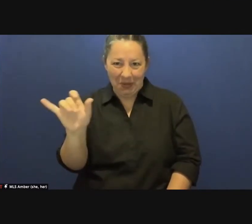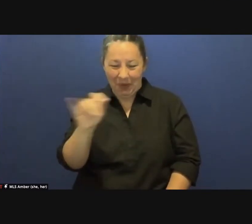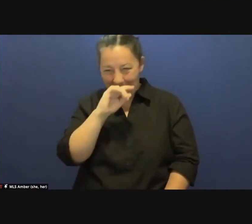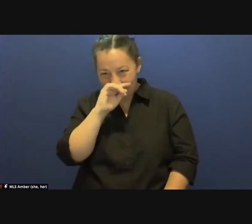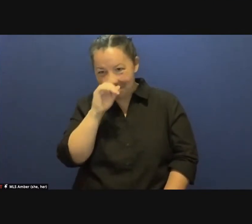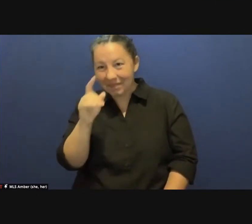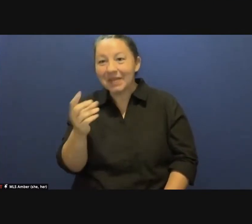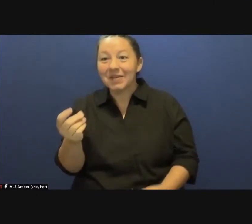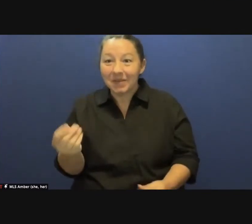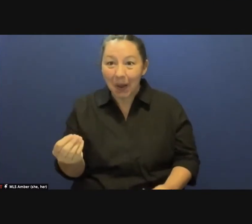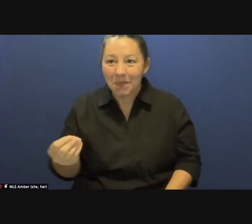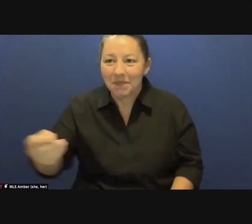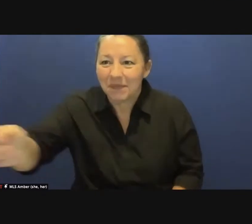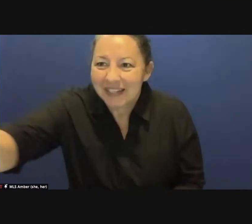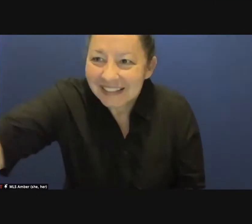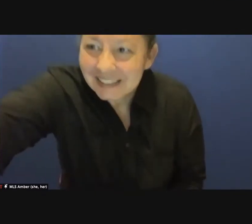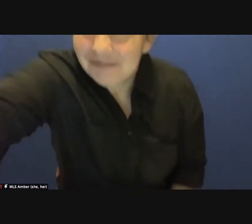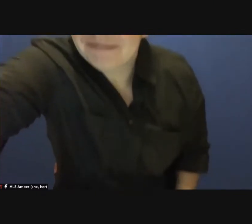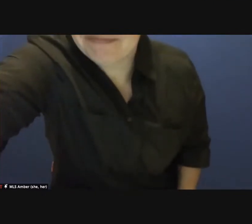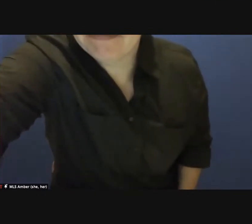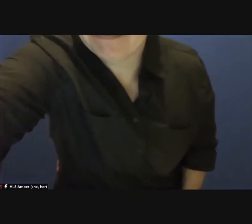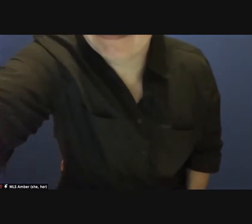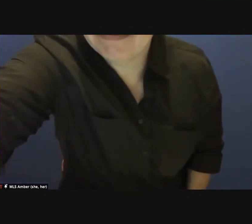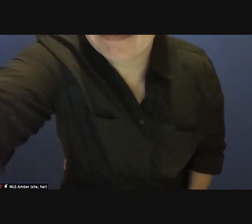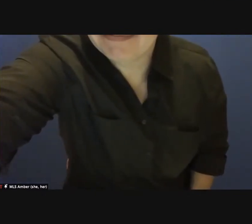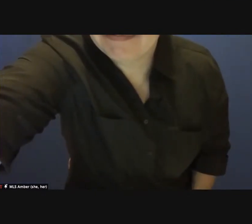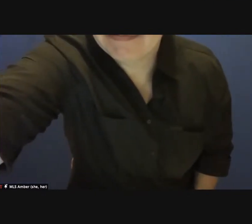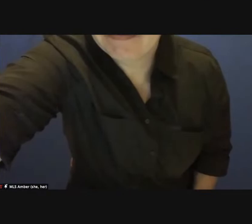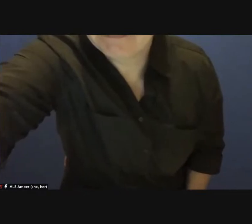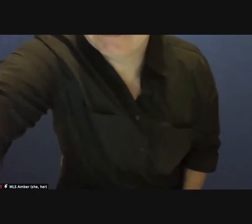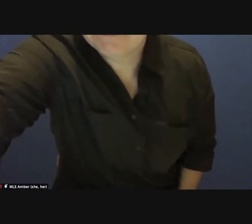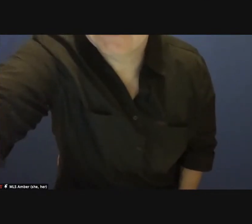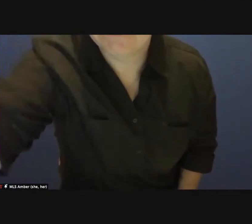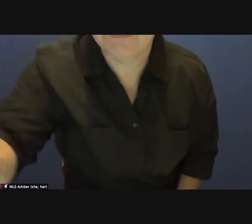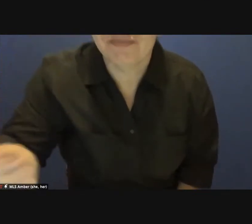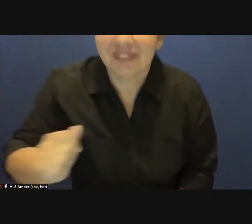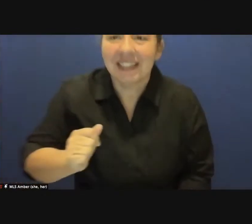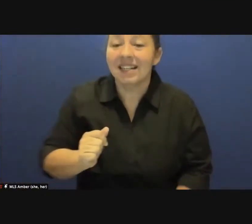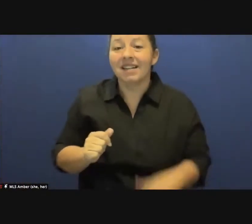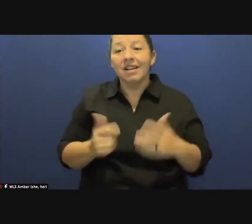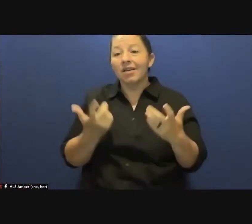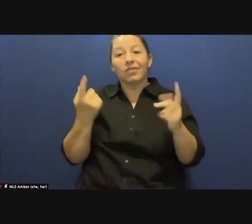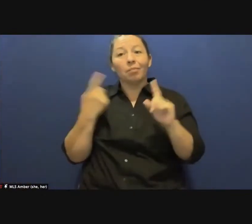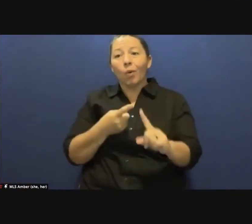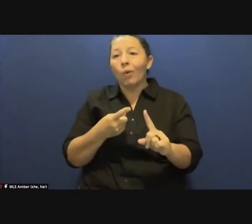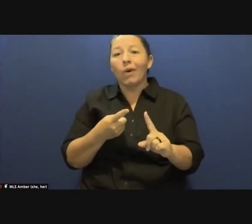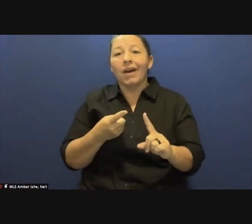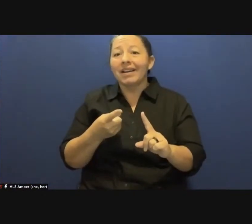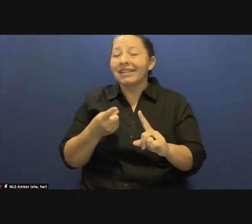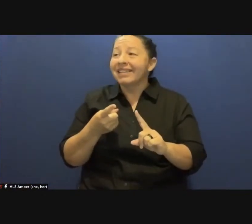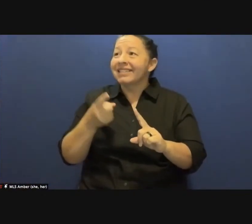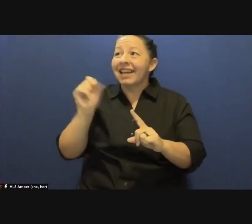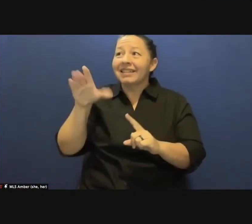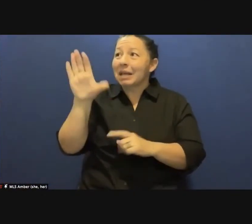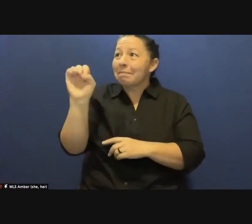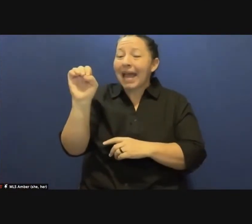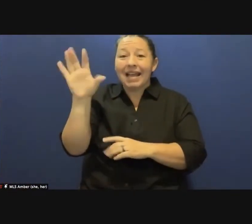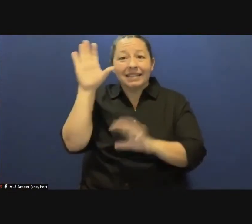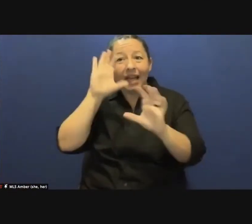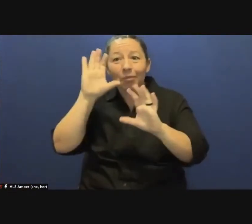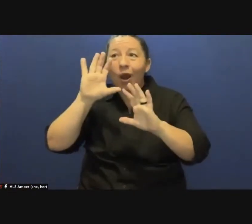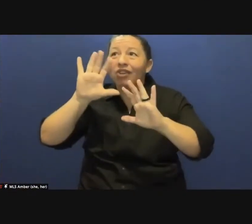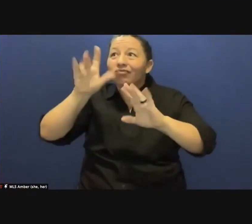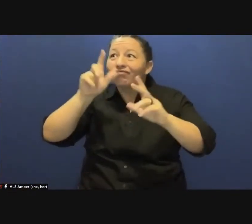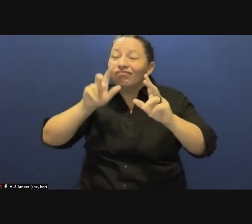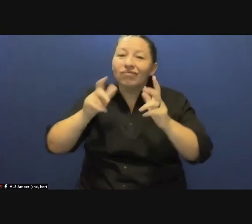It fundamentally now, space exploration is an international endeavor, and I think that